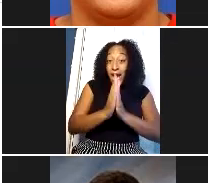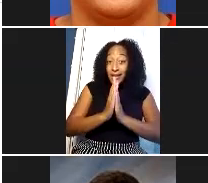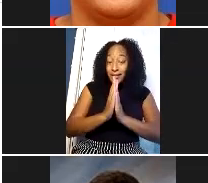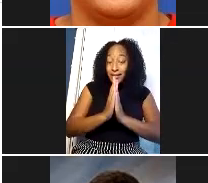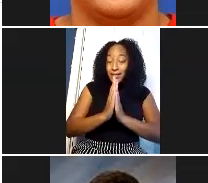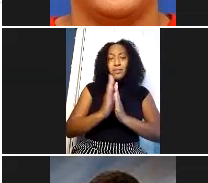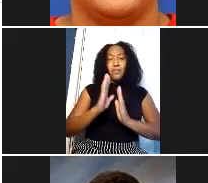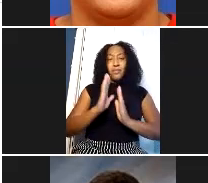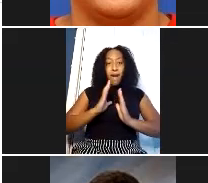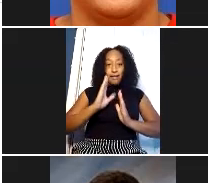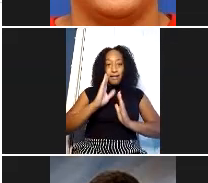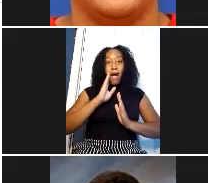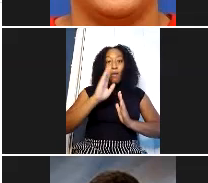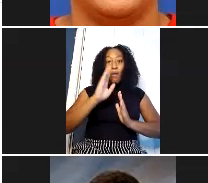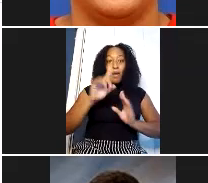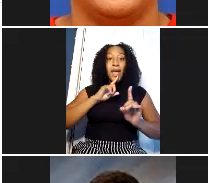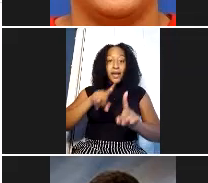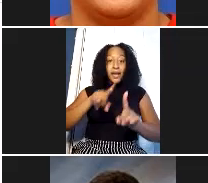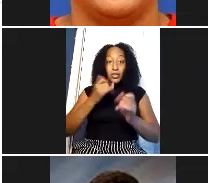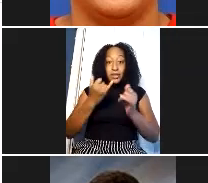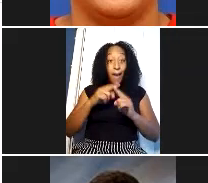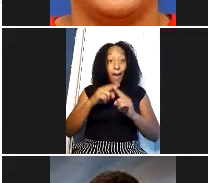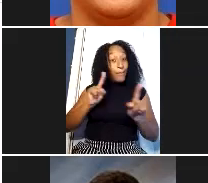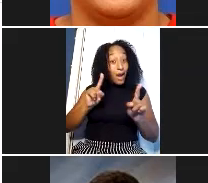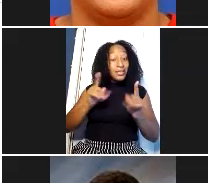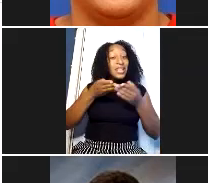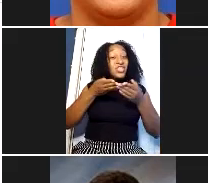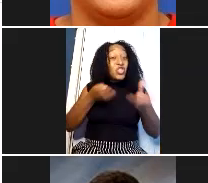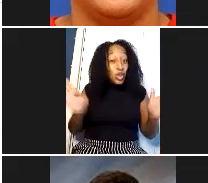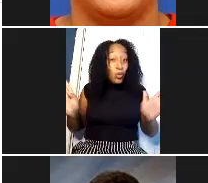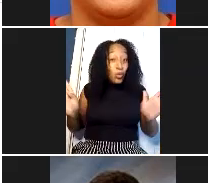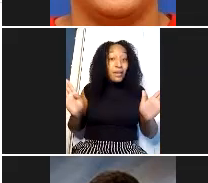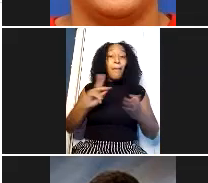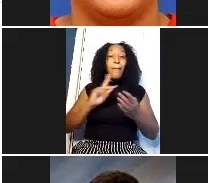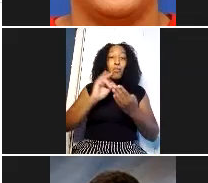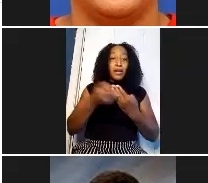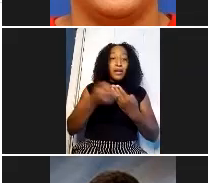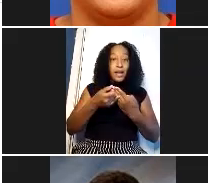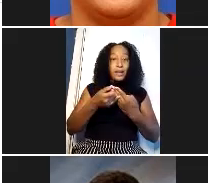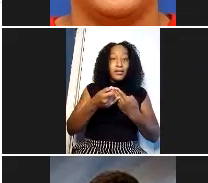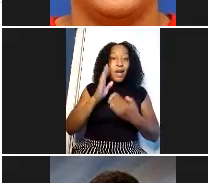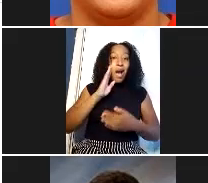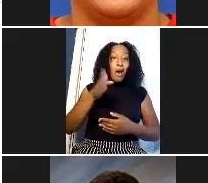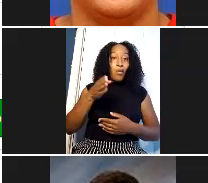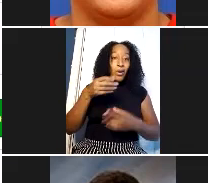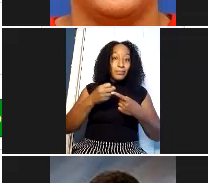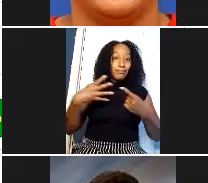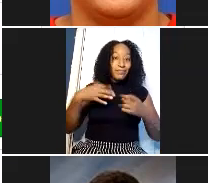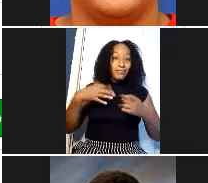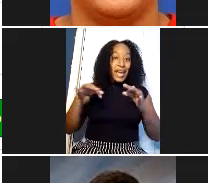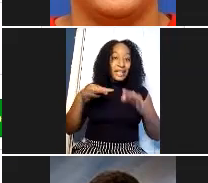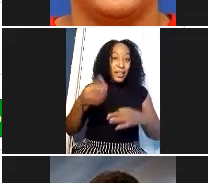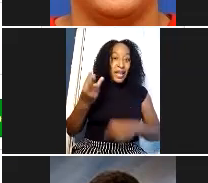coverage, I'm gonna do that on Wednesday. Okay. Yeah, All right. Thank you.